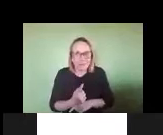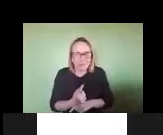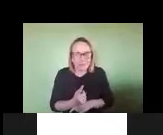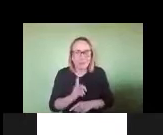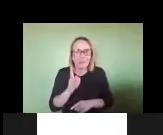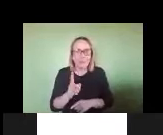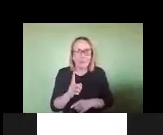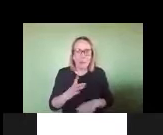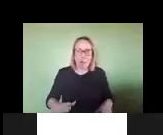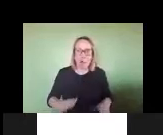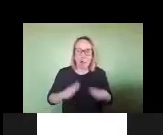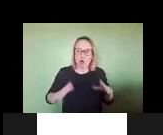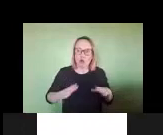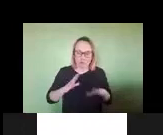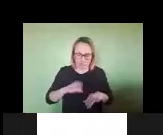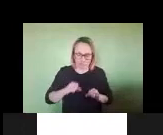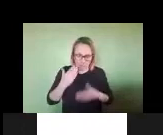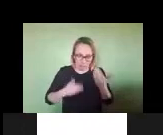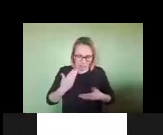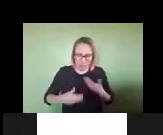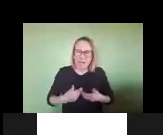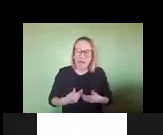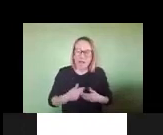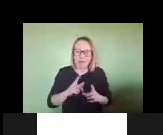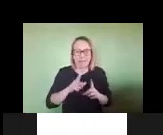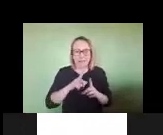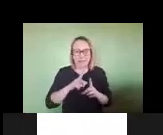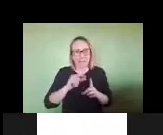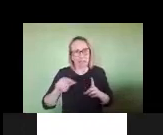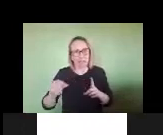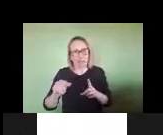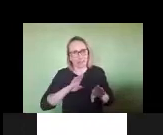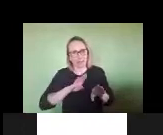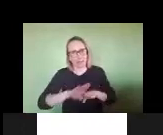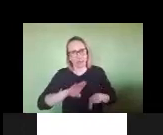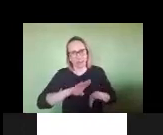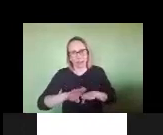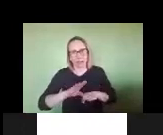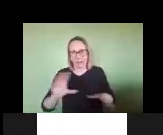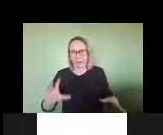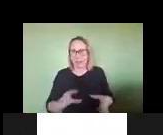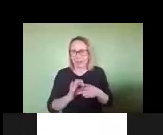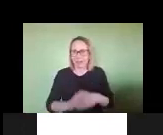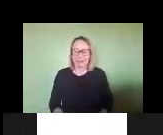were already on the road to digital link up.